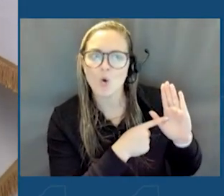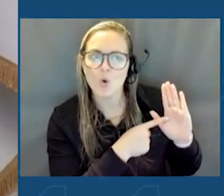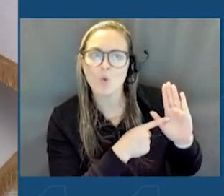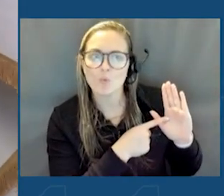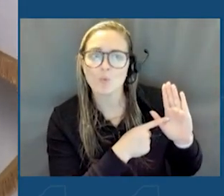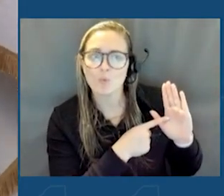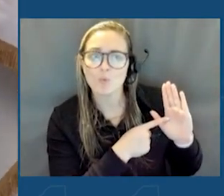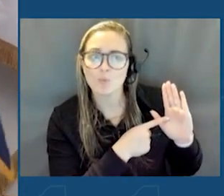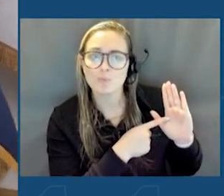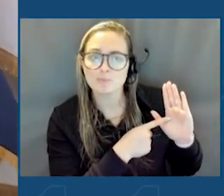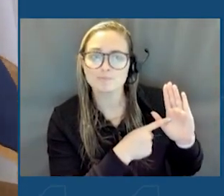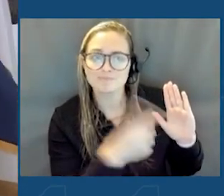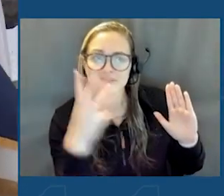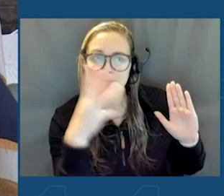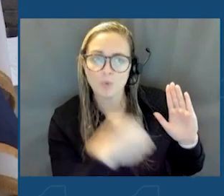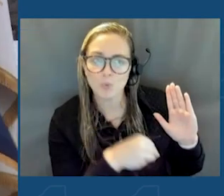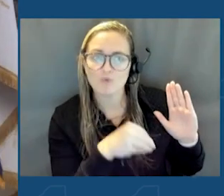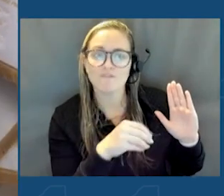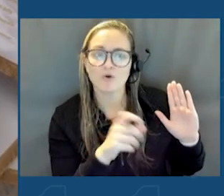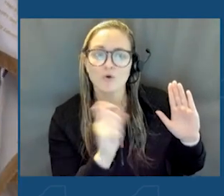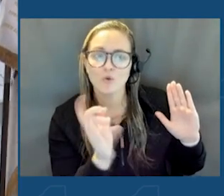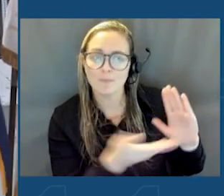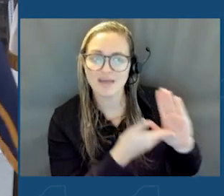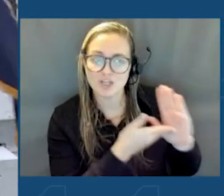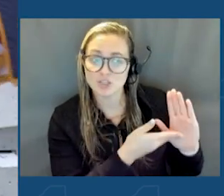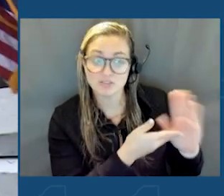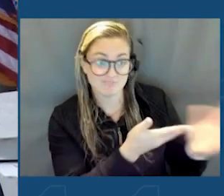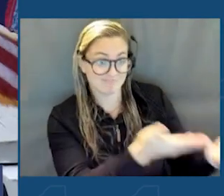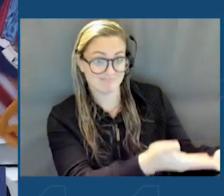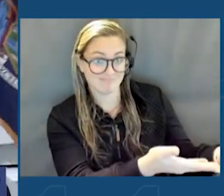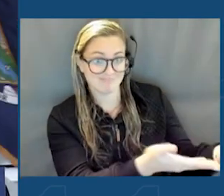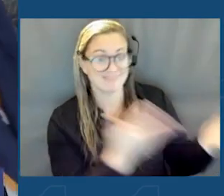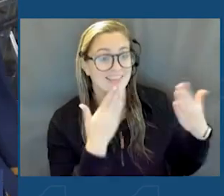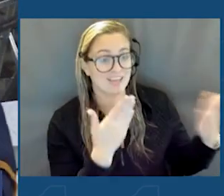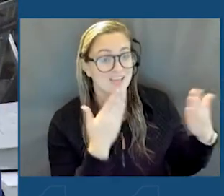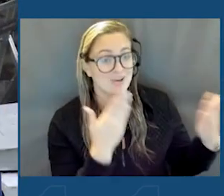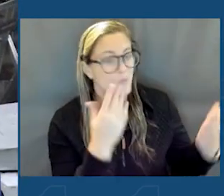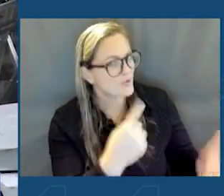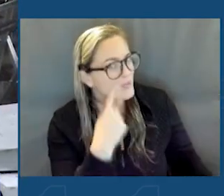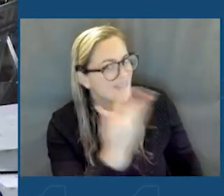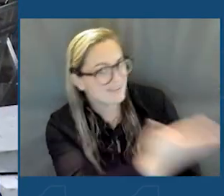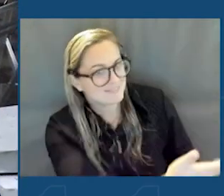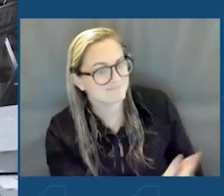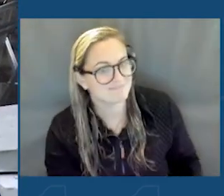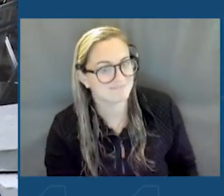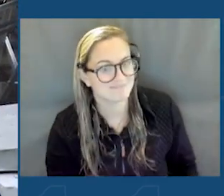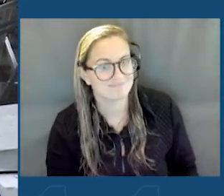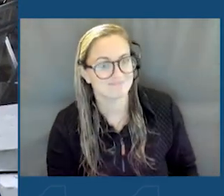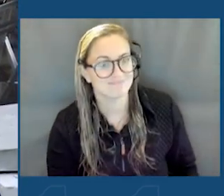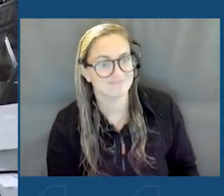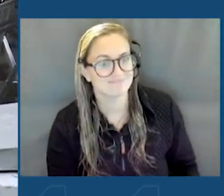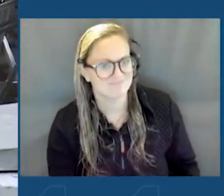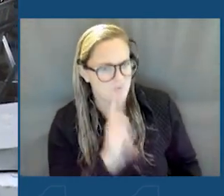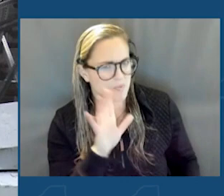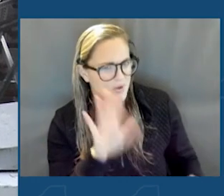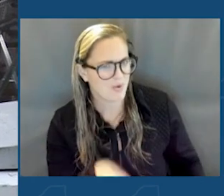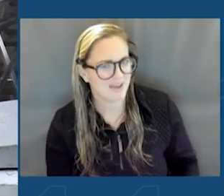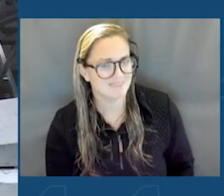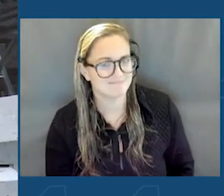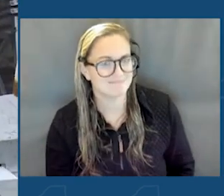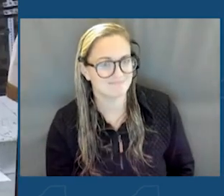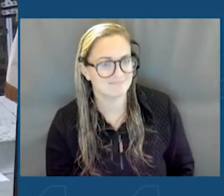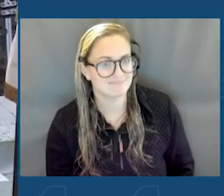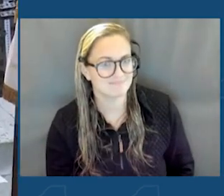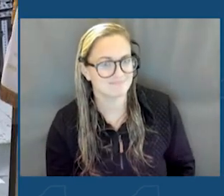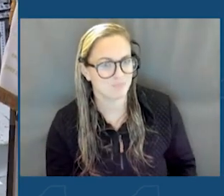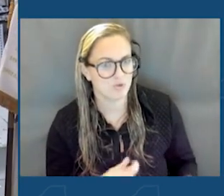the beautiful medals here. There you go. Thank you. What do you think of that? Is that going to be nice? I think that's going to be great. Let's turn it